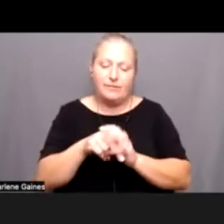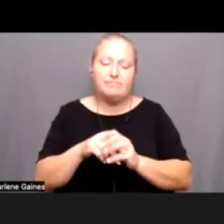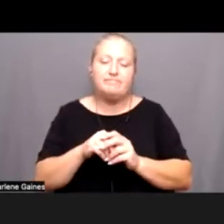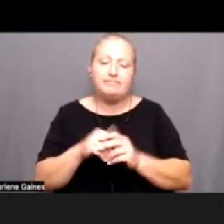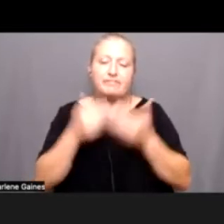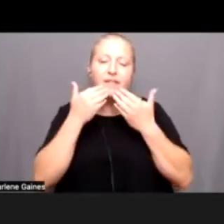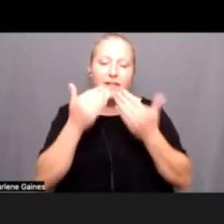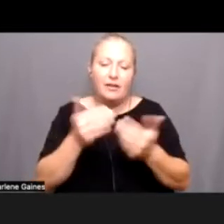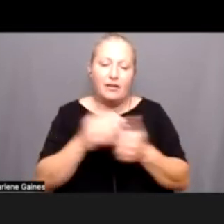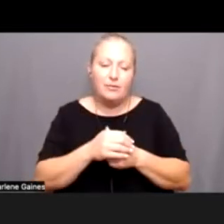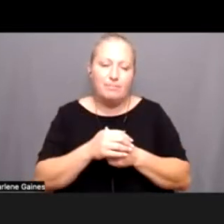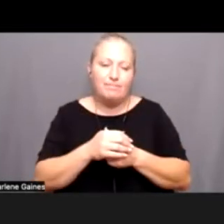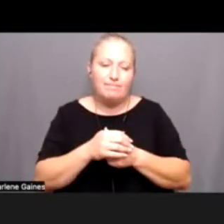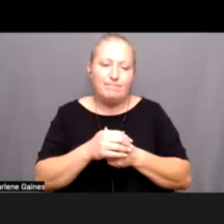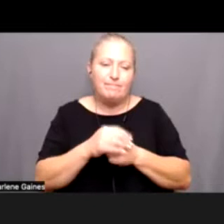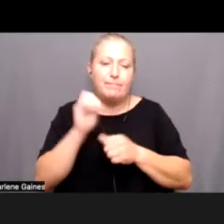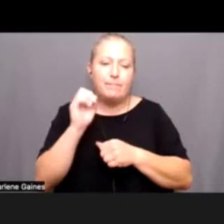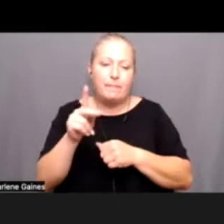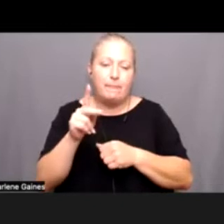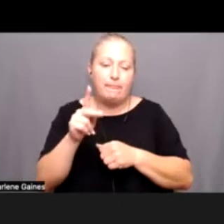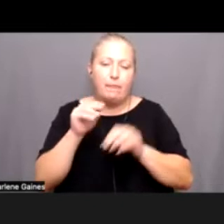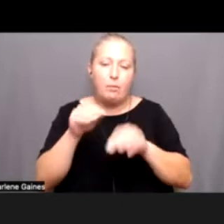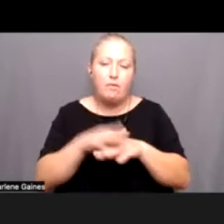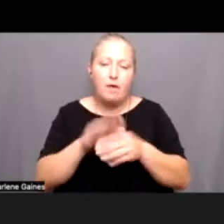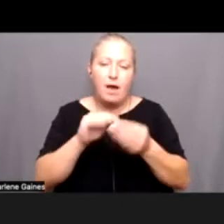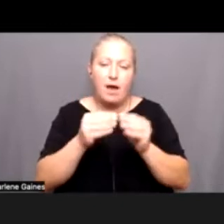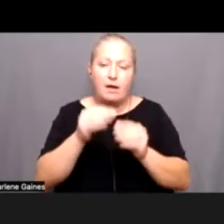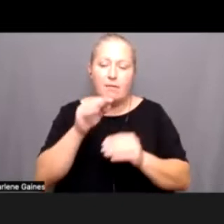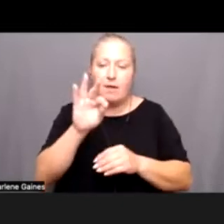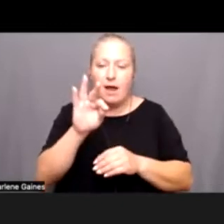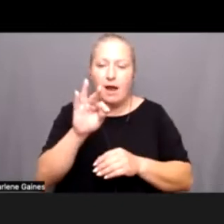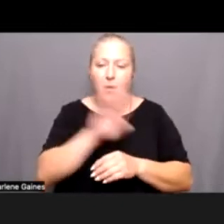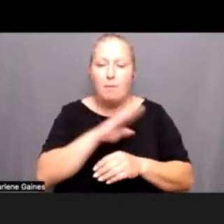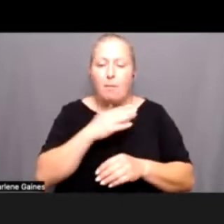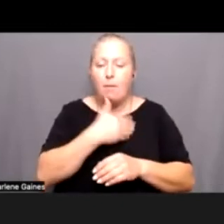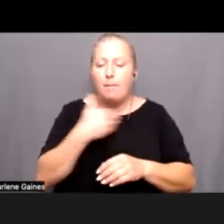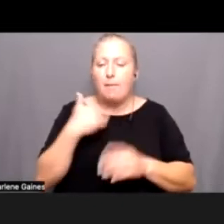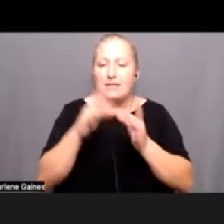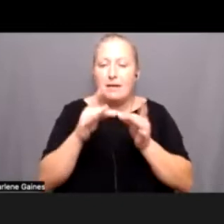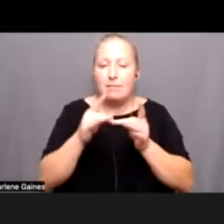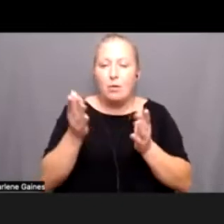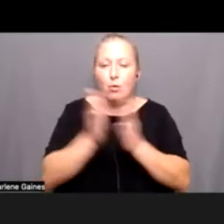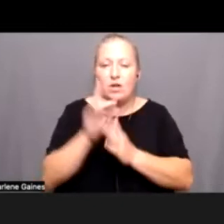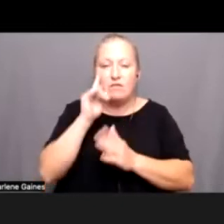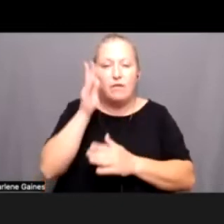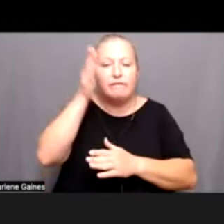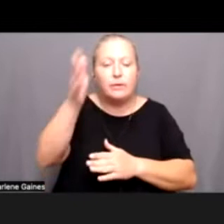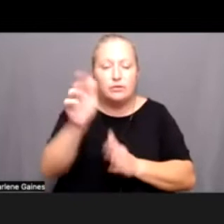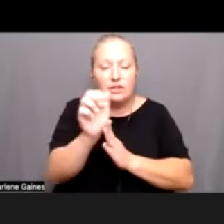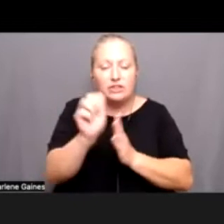Thank you. Okay, we will move on to item 9, board member statements and requests for future agenda